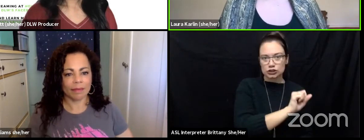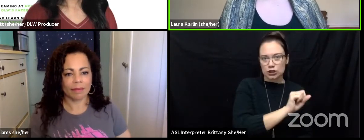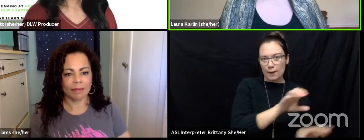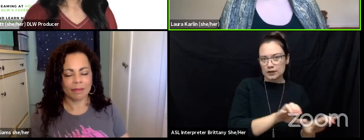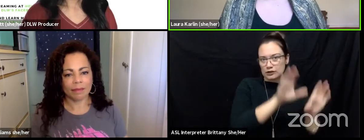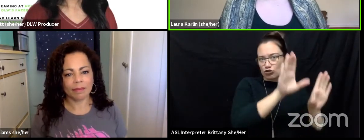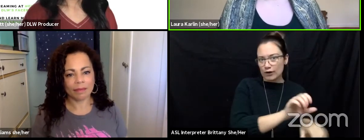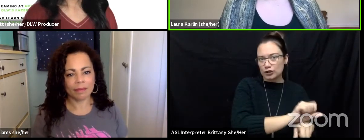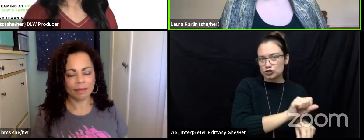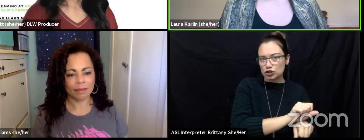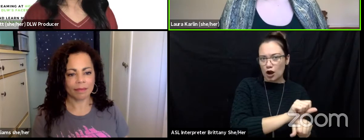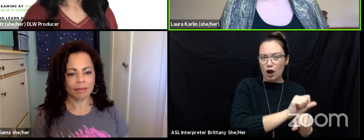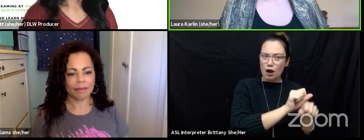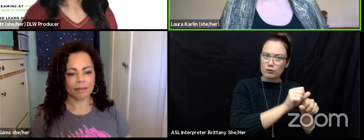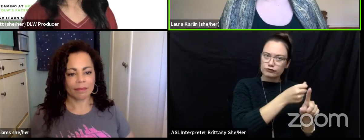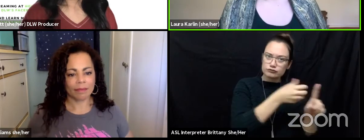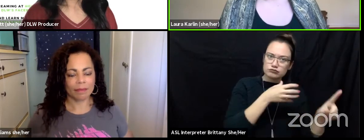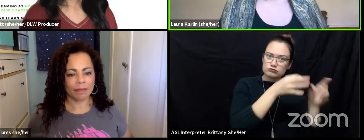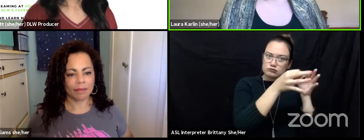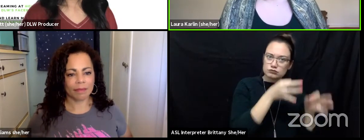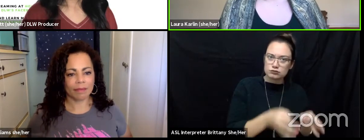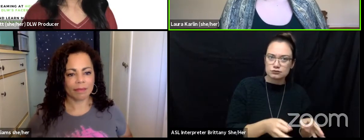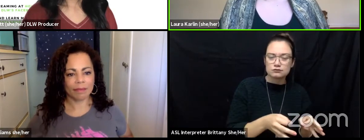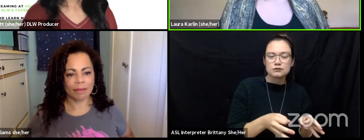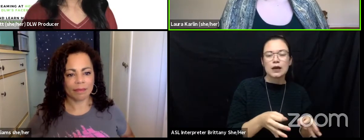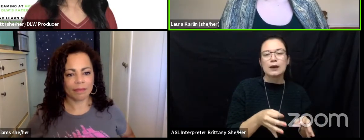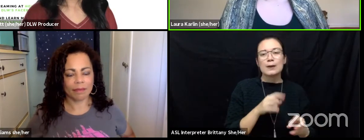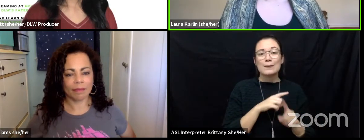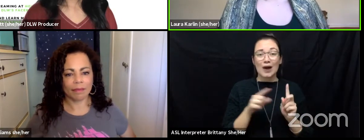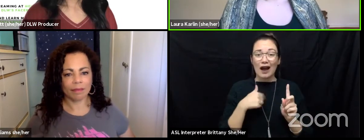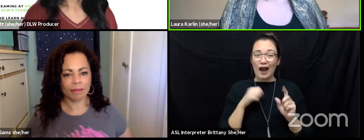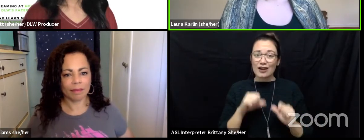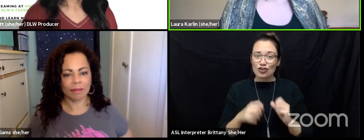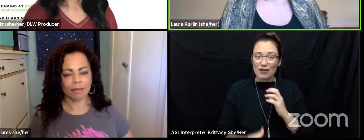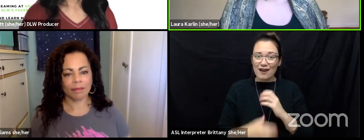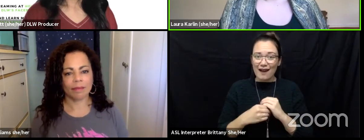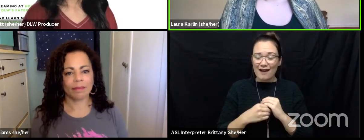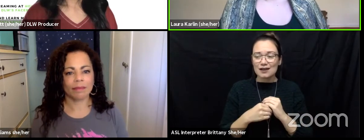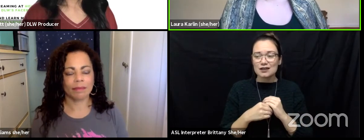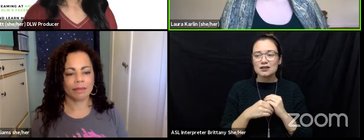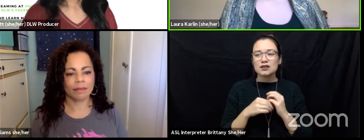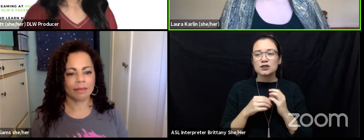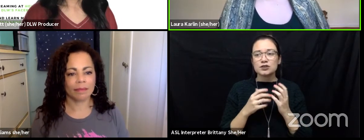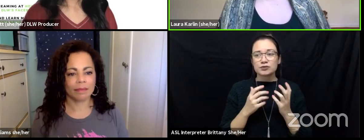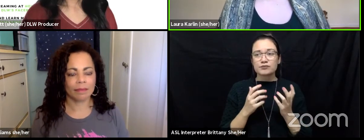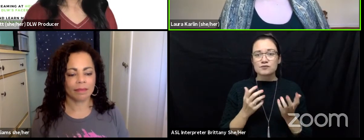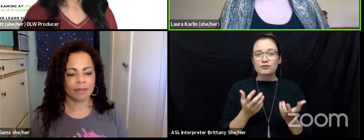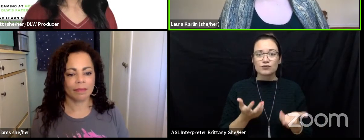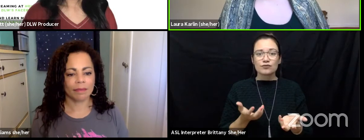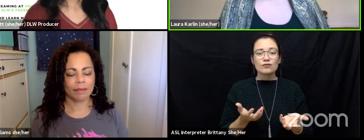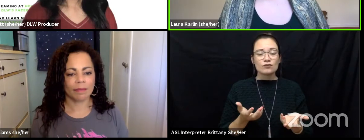of articulating it. And what I would add is that